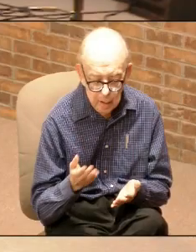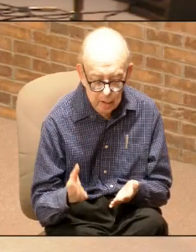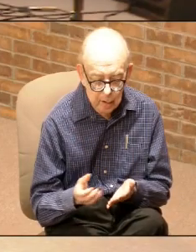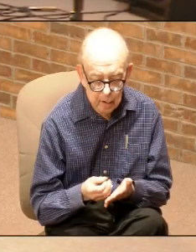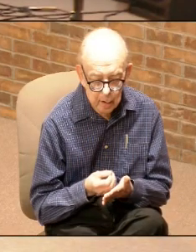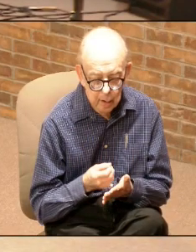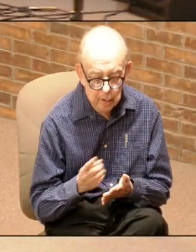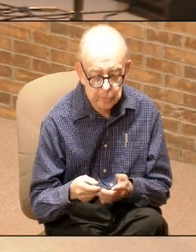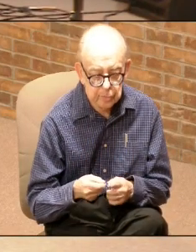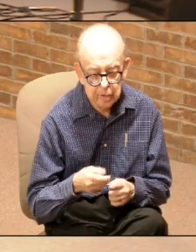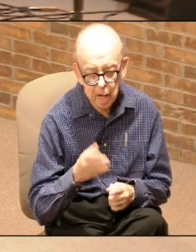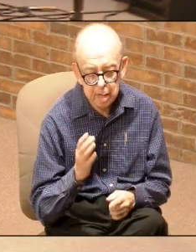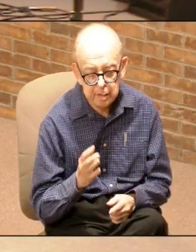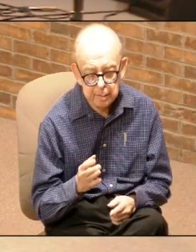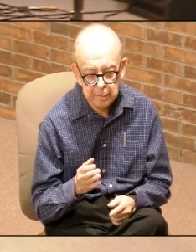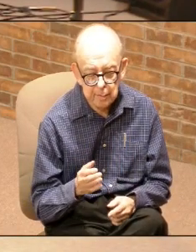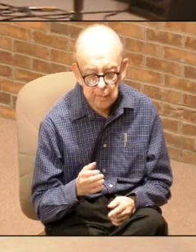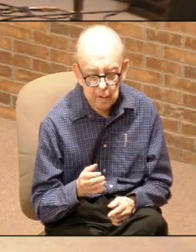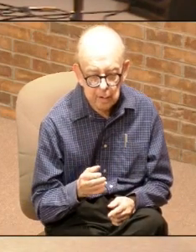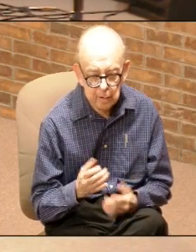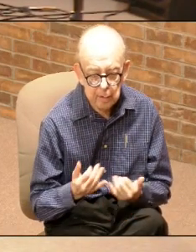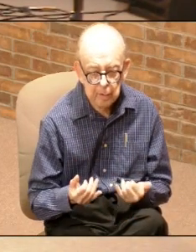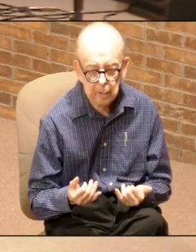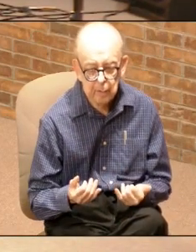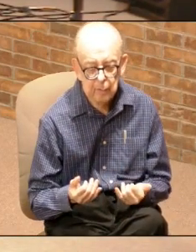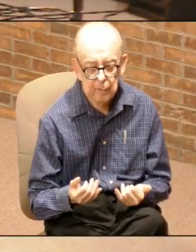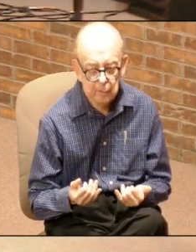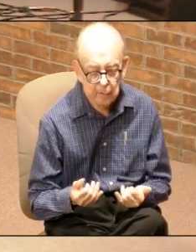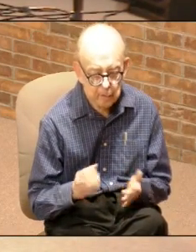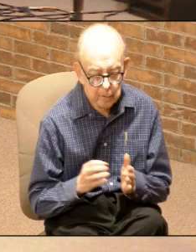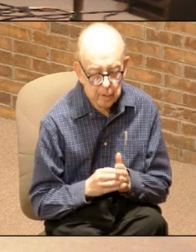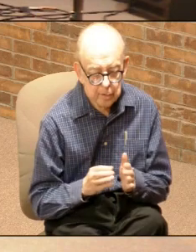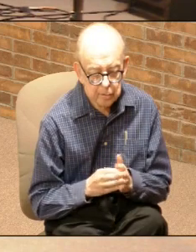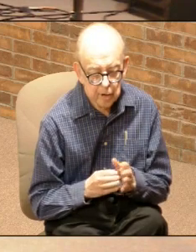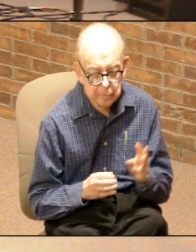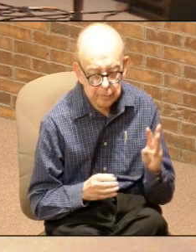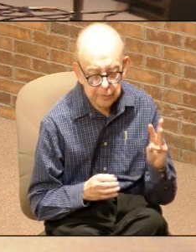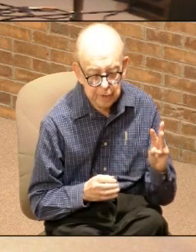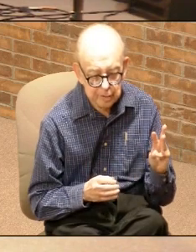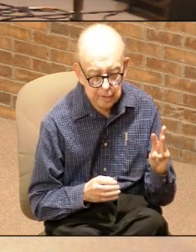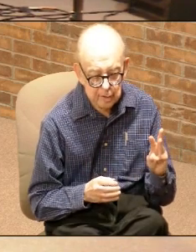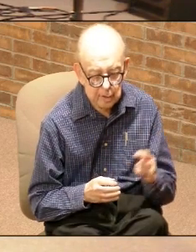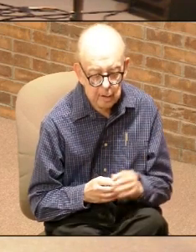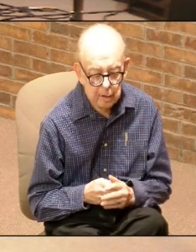offering to God. Now, chapter 6,